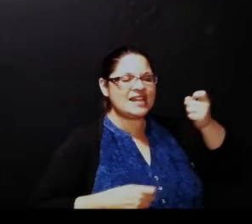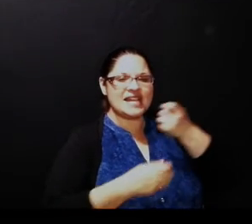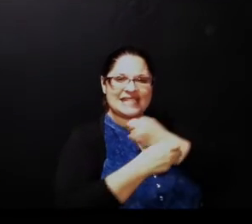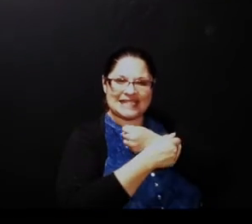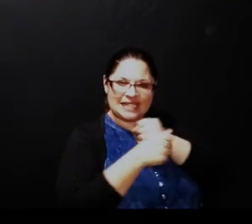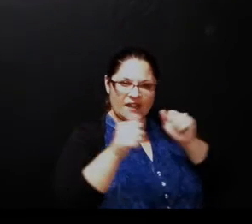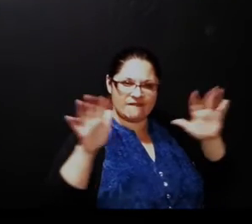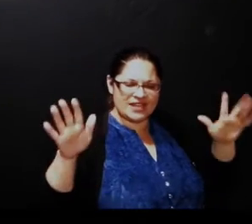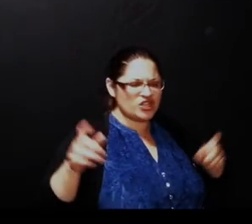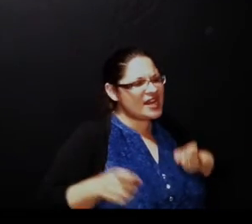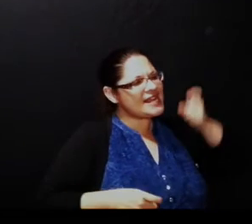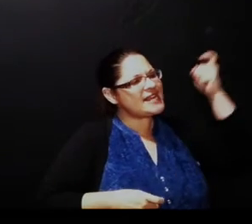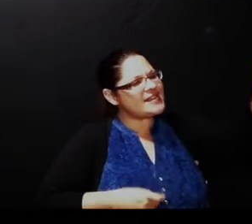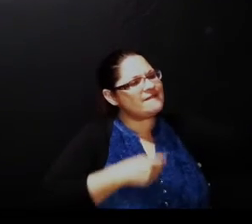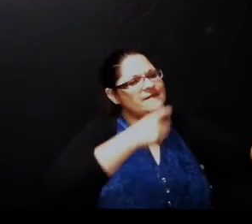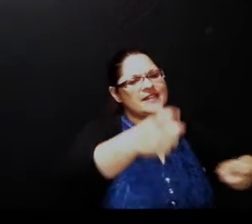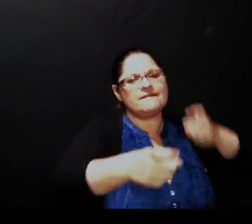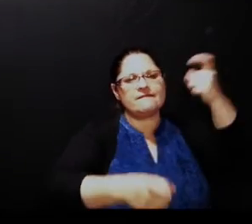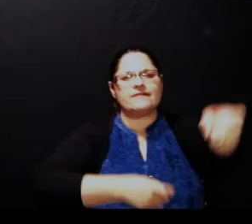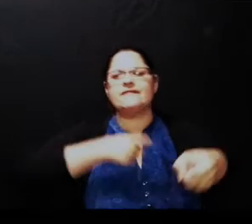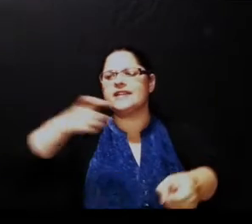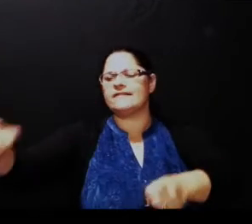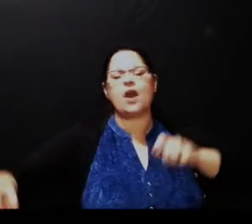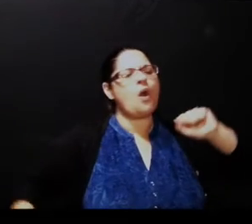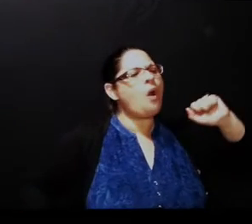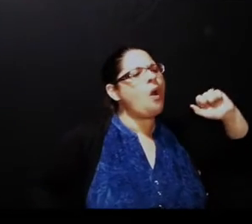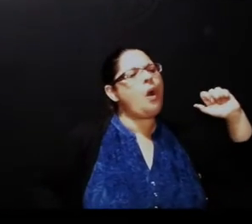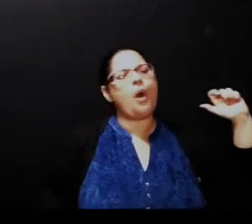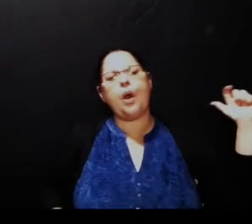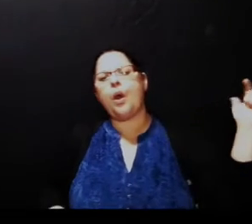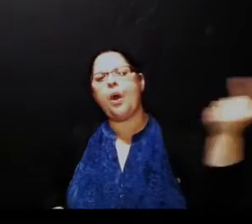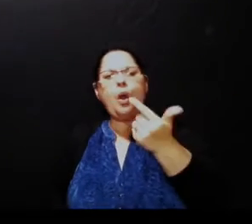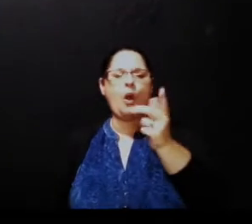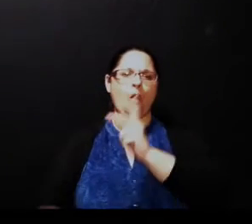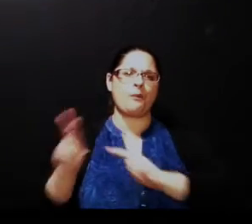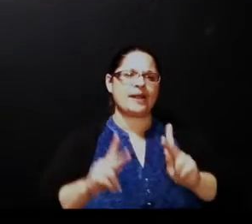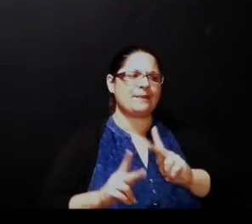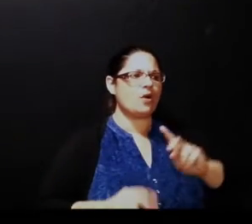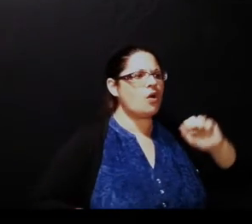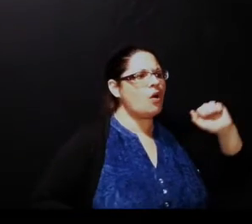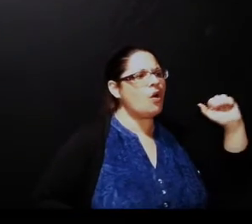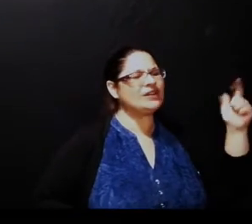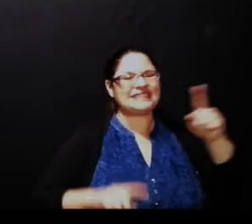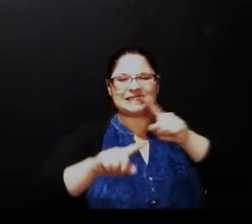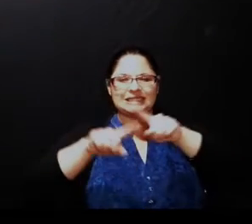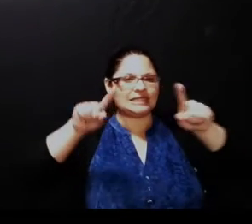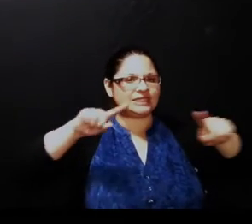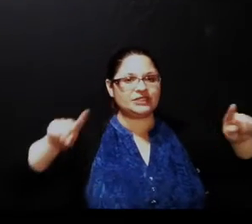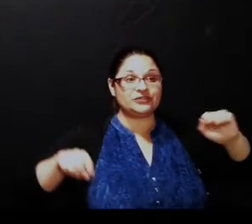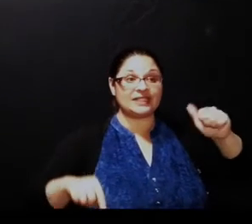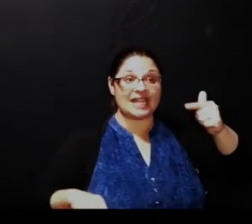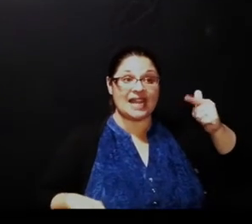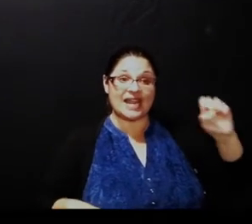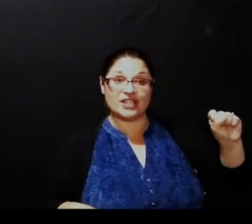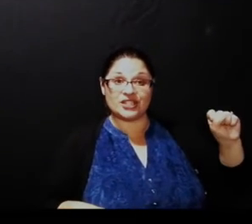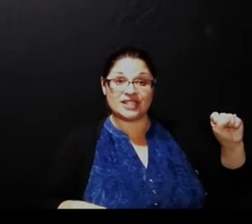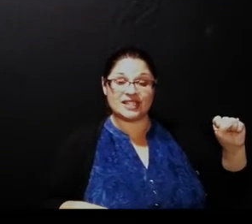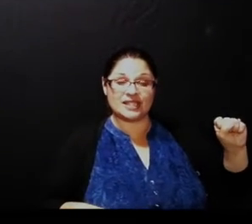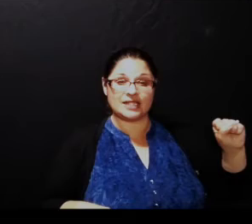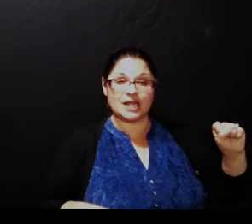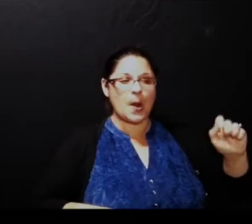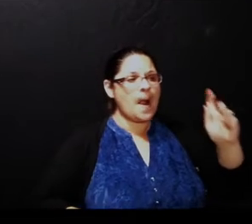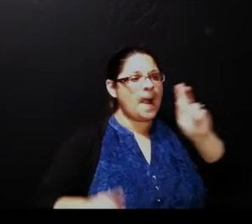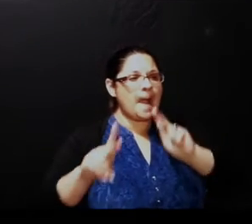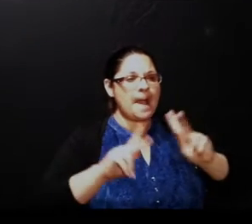of faith in the world, from the age before me to the ages after me. I can bring salvation and forgiveness